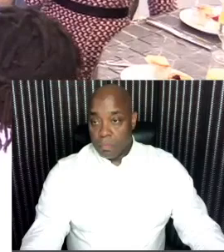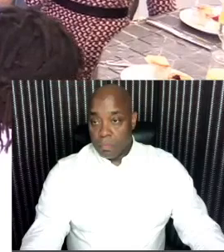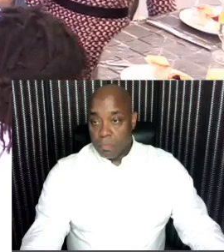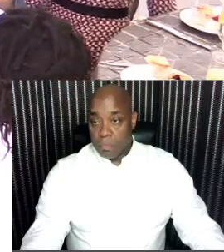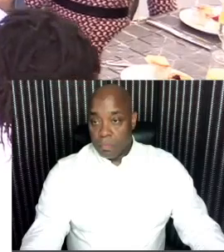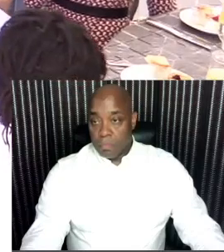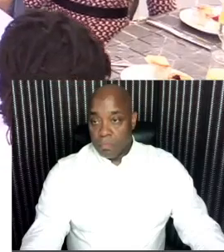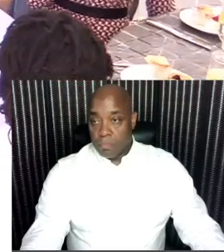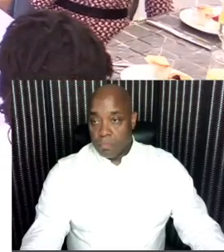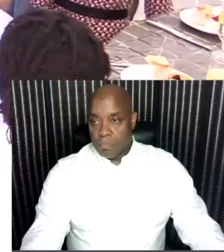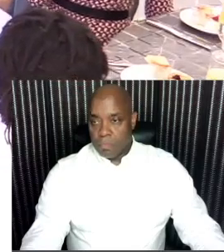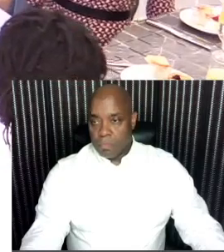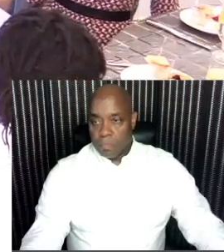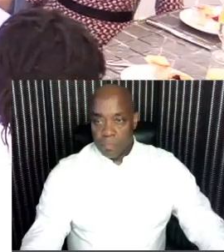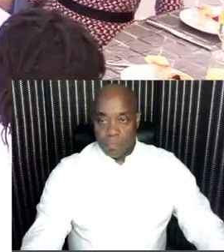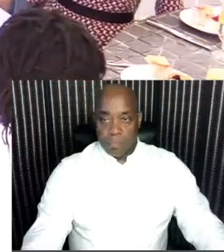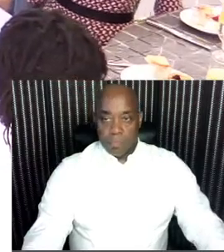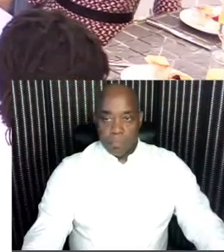Yeah, it's not turned on.